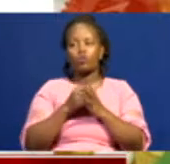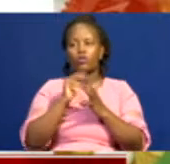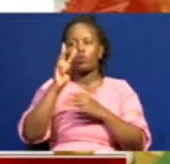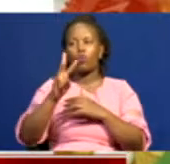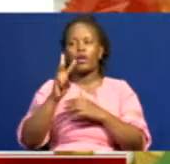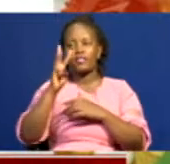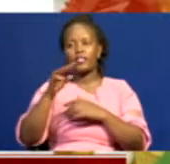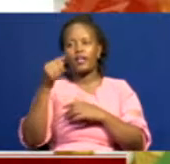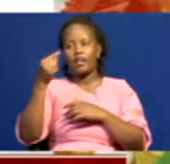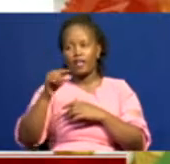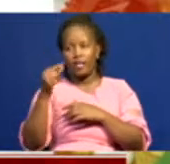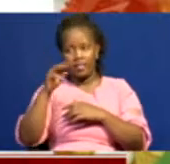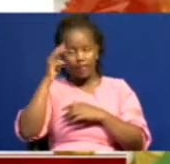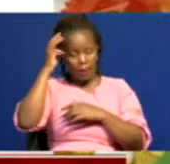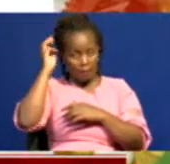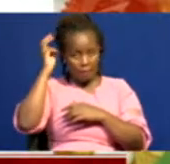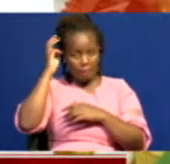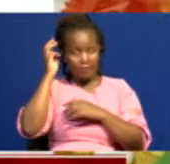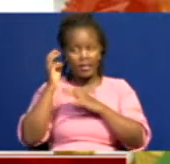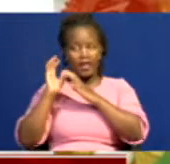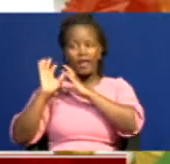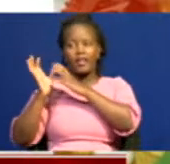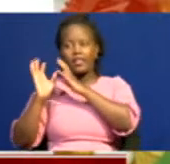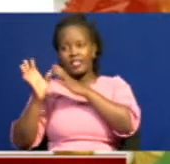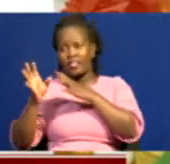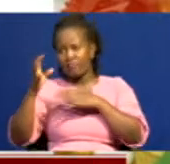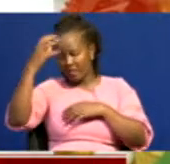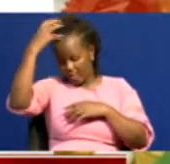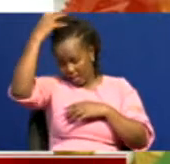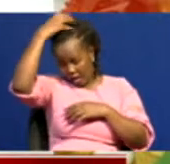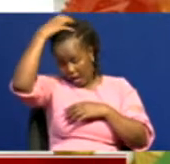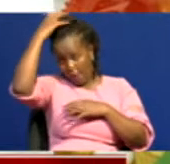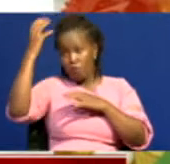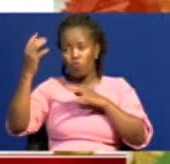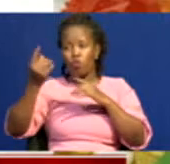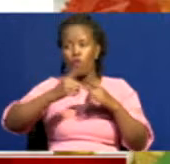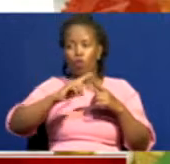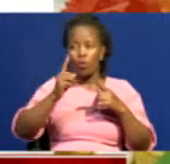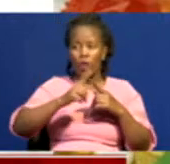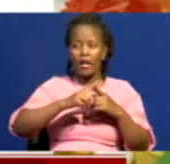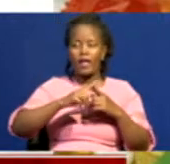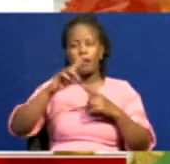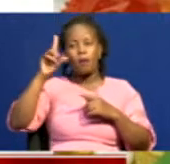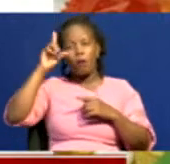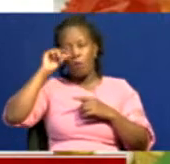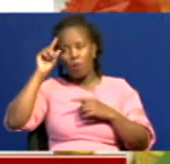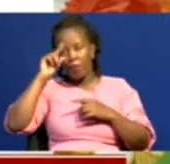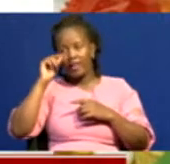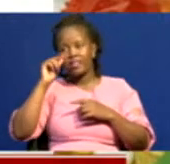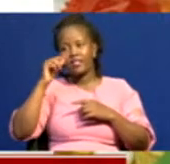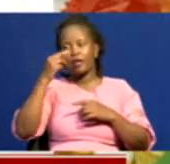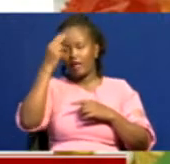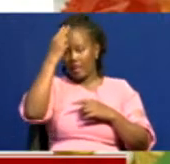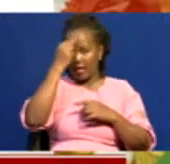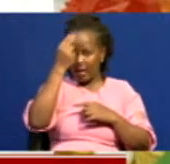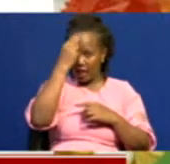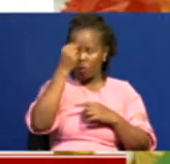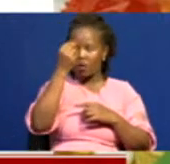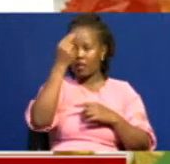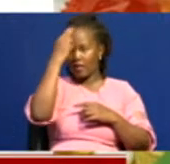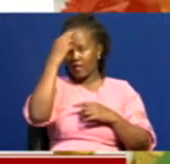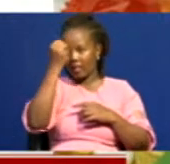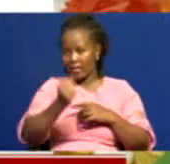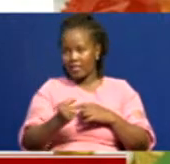Samburu, Isiolo, Marsabit, Kilifi, Lamu, Kwale, Tana River, Mombasa, Baringo, Narok, Kajiado, West